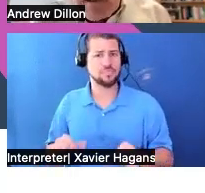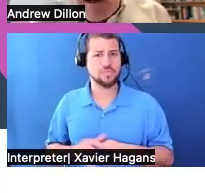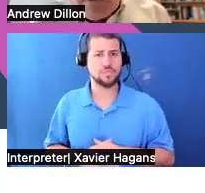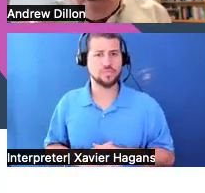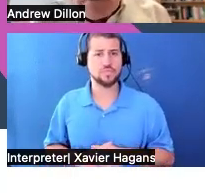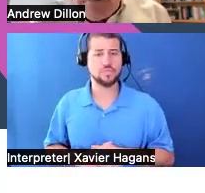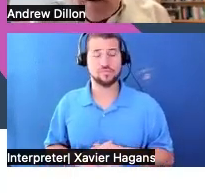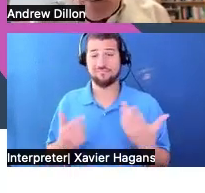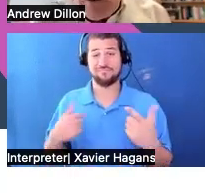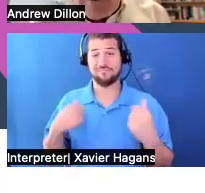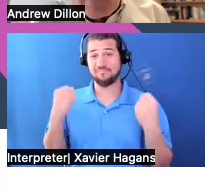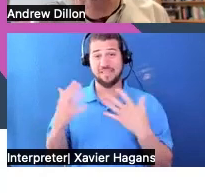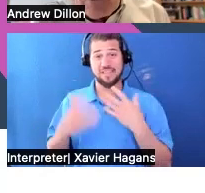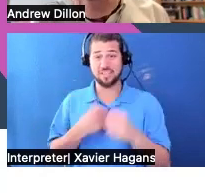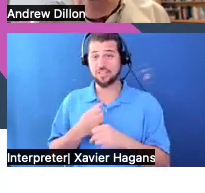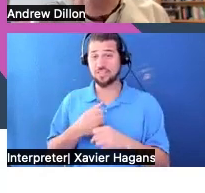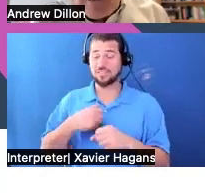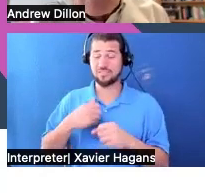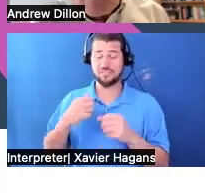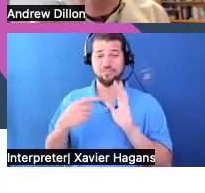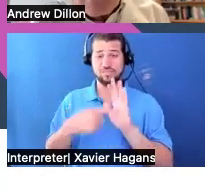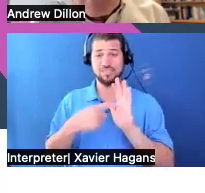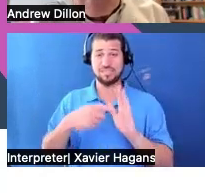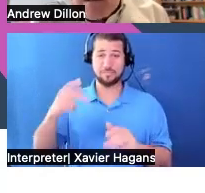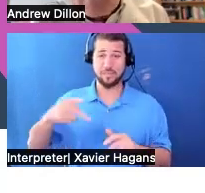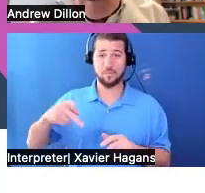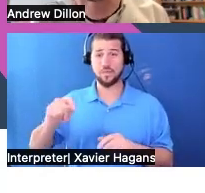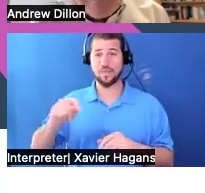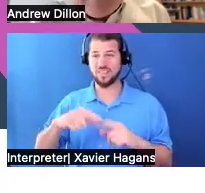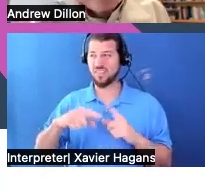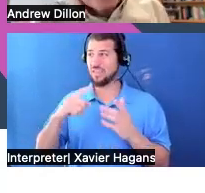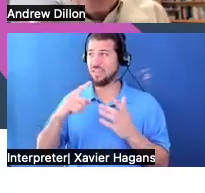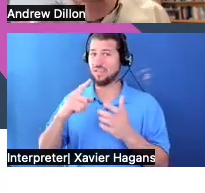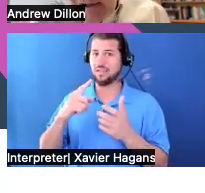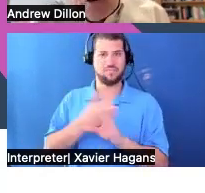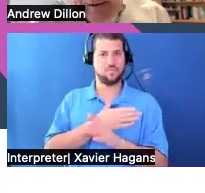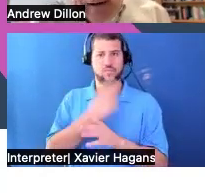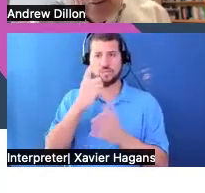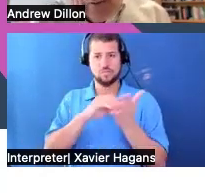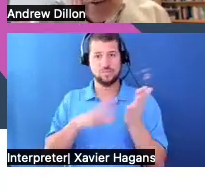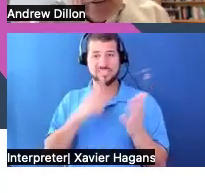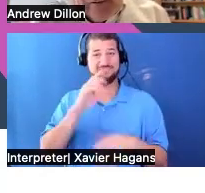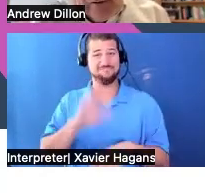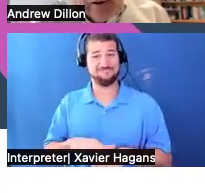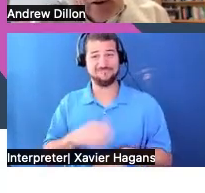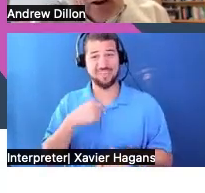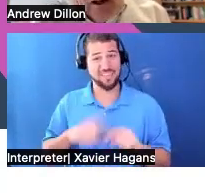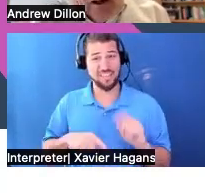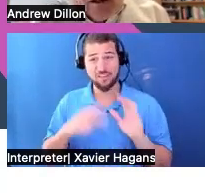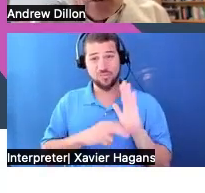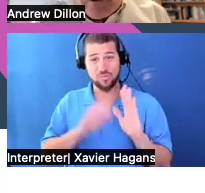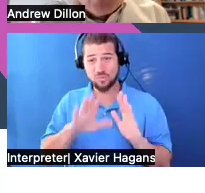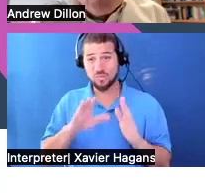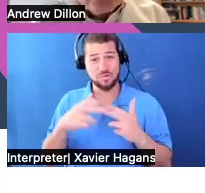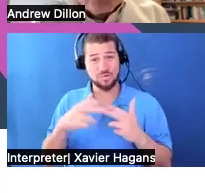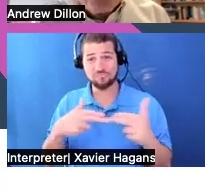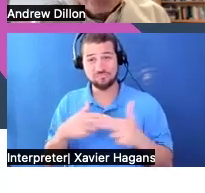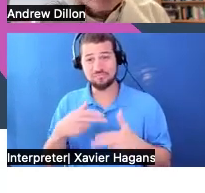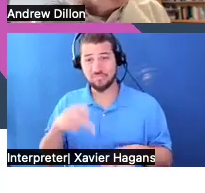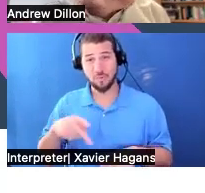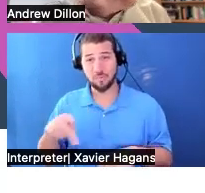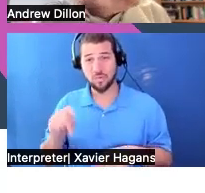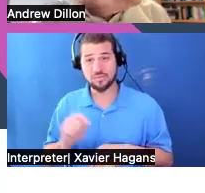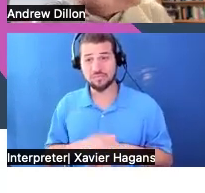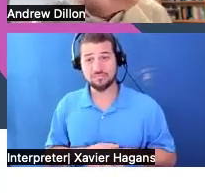presenting classes on PowerPoint before a student actually said to me, I can't read your PowerPoints. And it was a shock to me